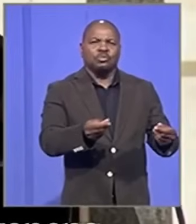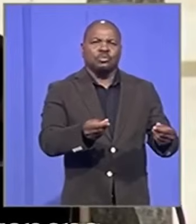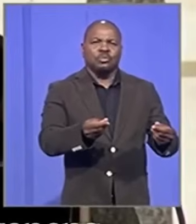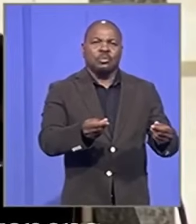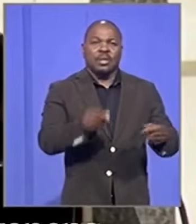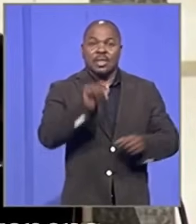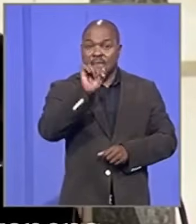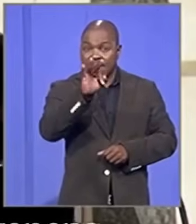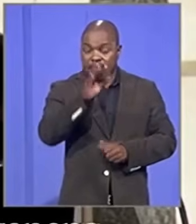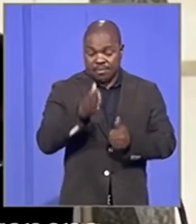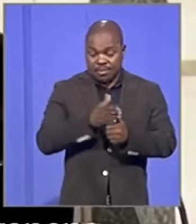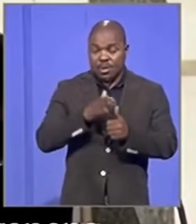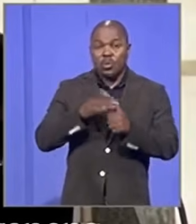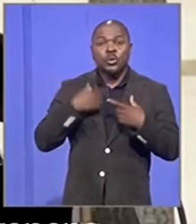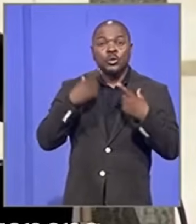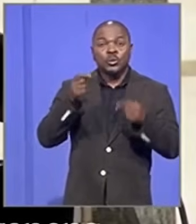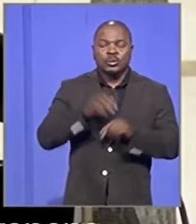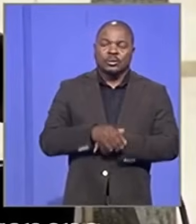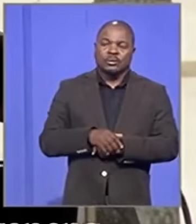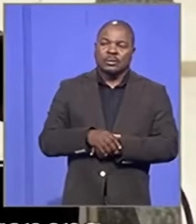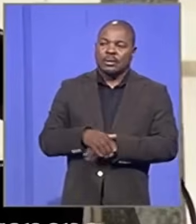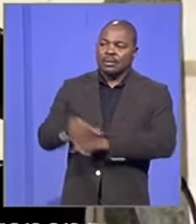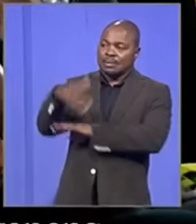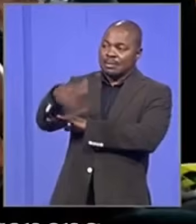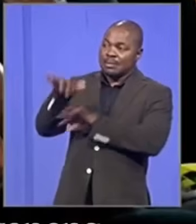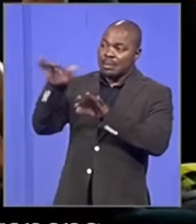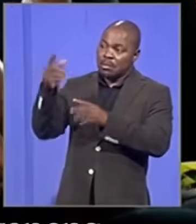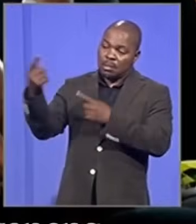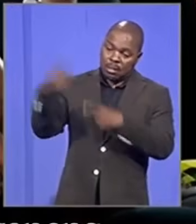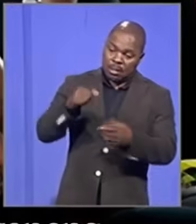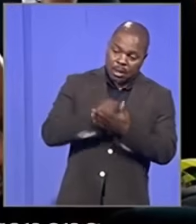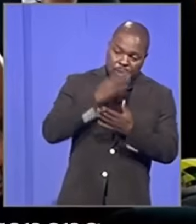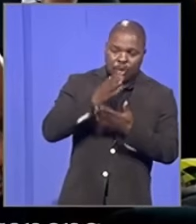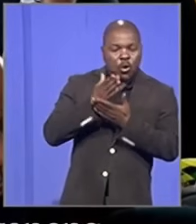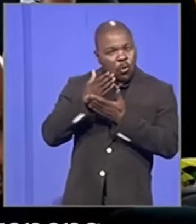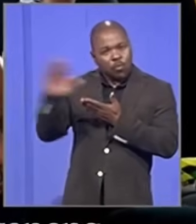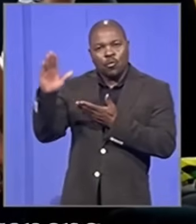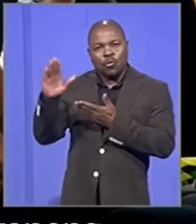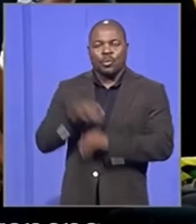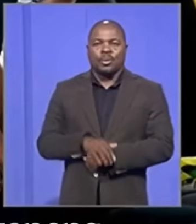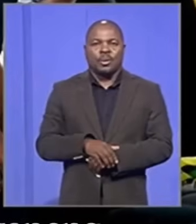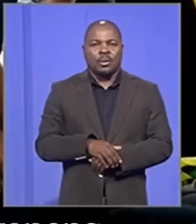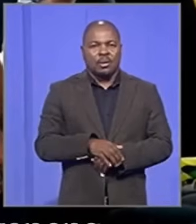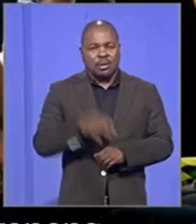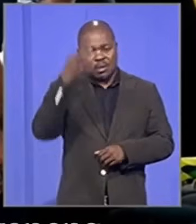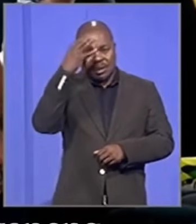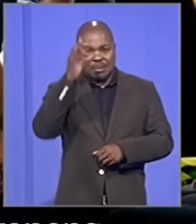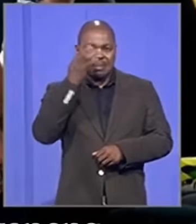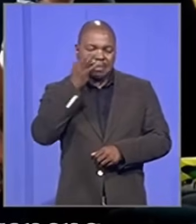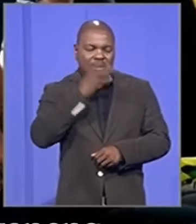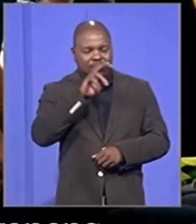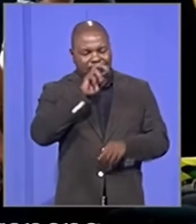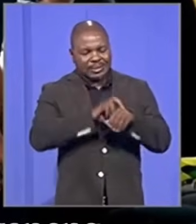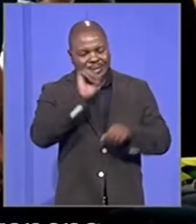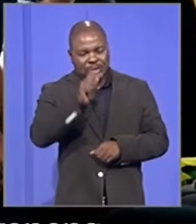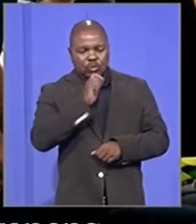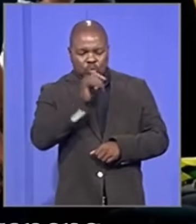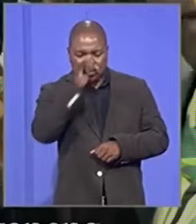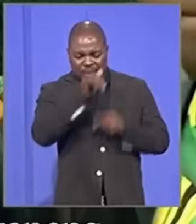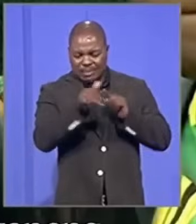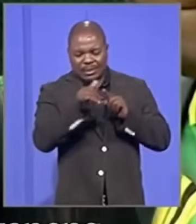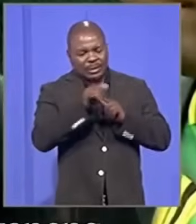if we remove illegal foreigners. Mmušo wa dumela gore o swanetše go tiišo magato go fediša bosenyi